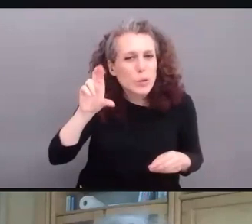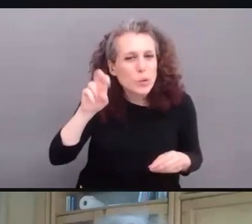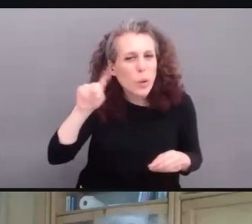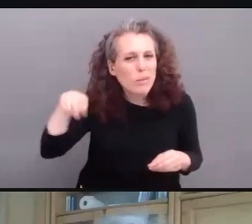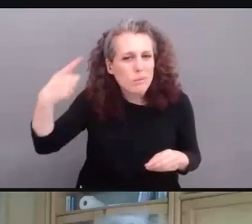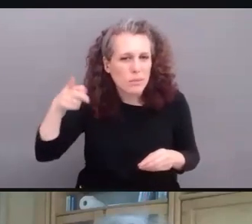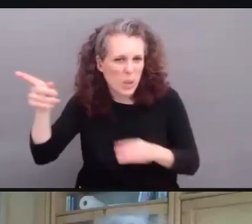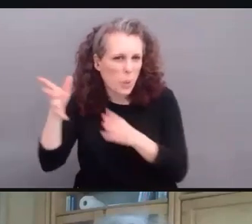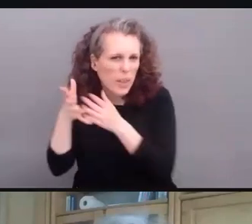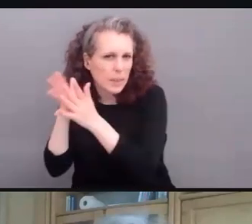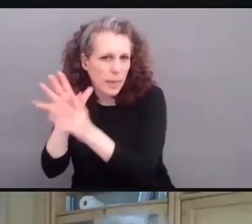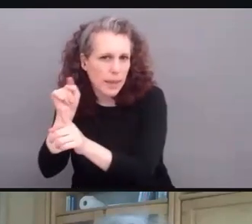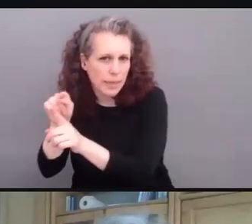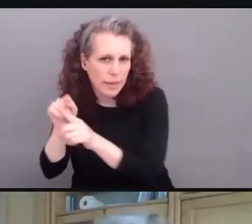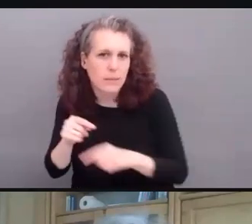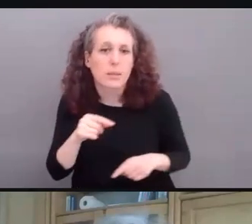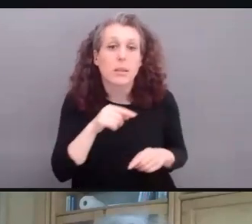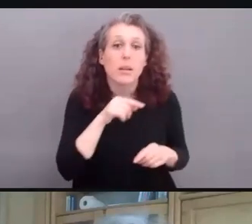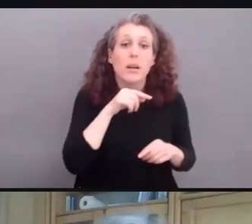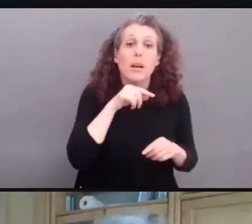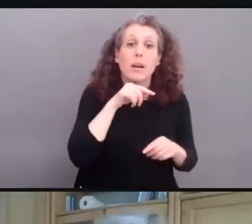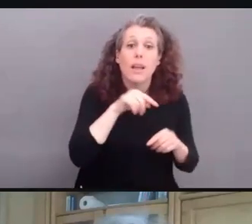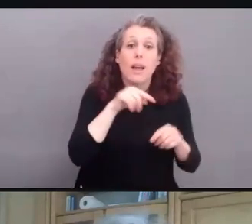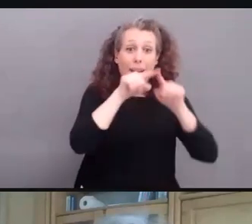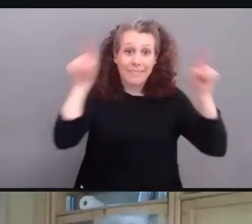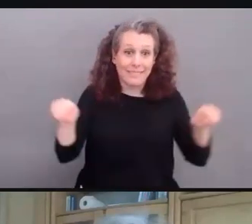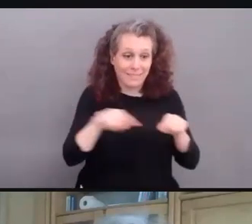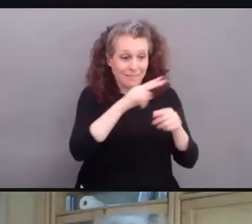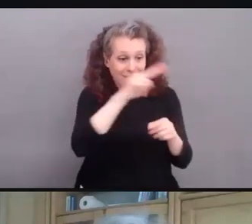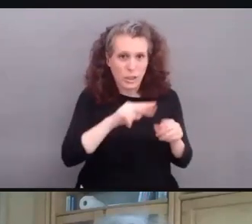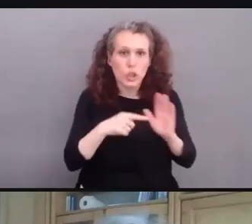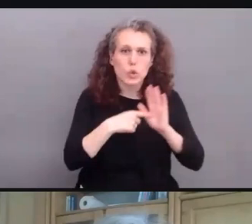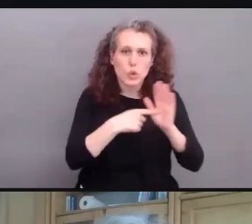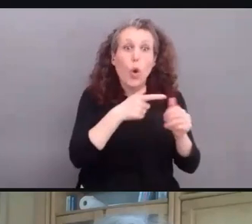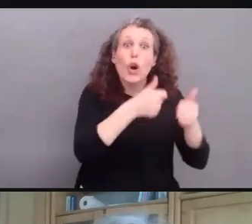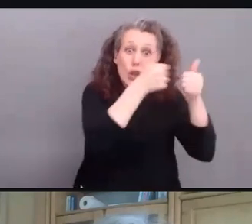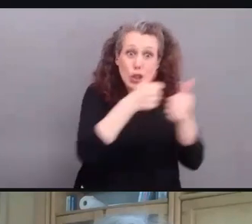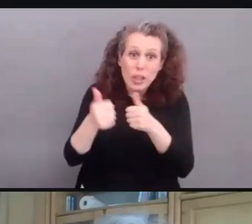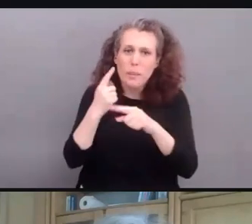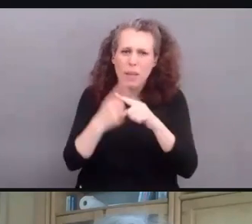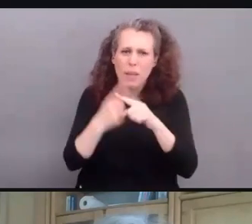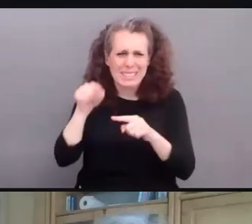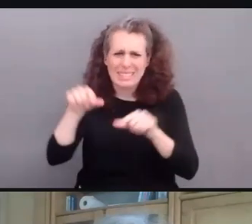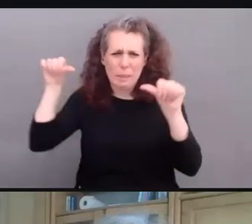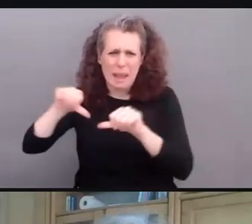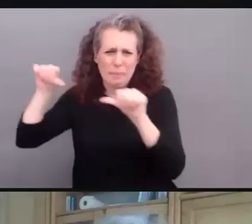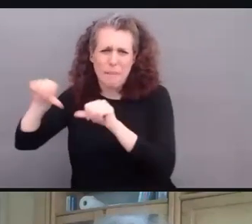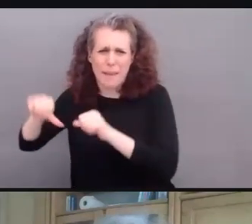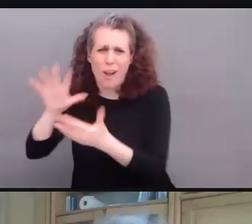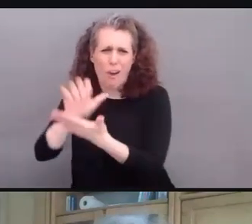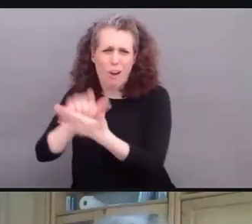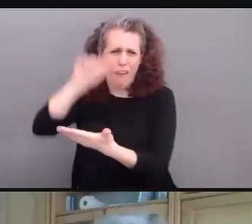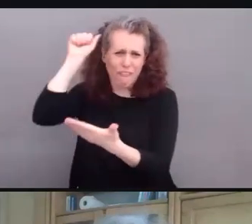showing also some inappropriate solutions, not only the good ones, but also where we deleted the bad ones, which